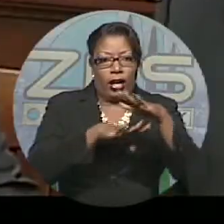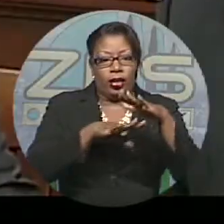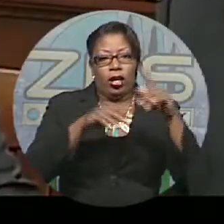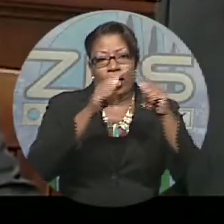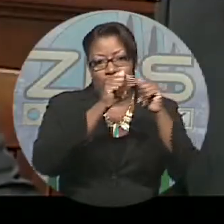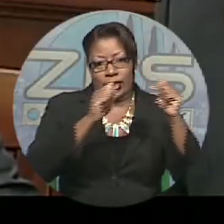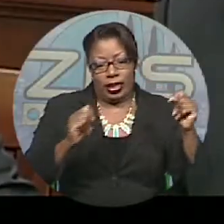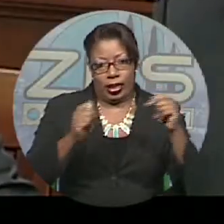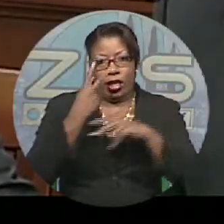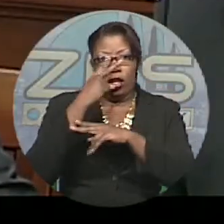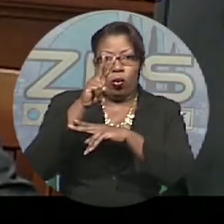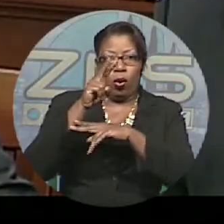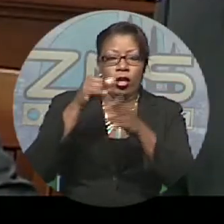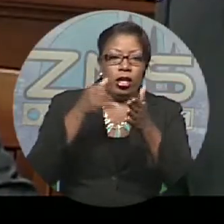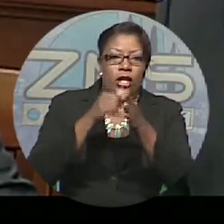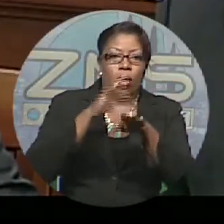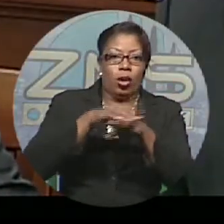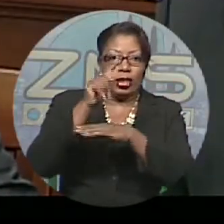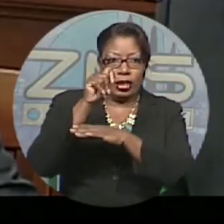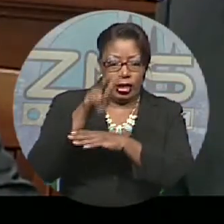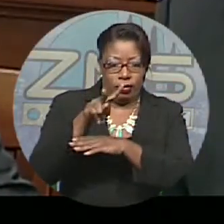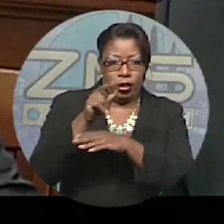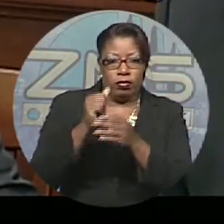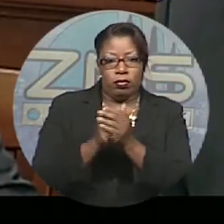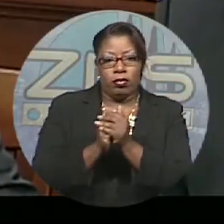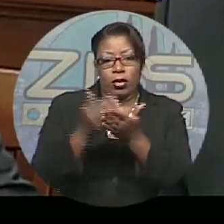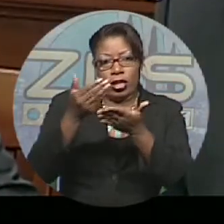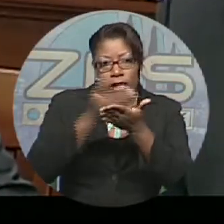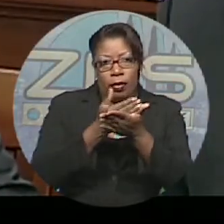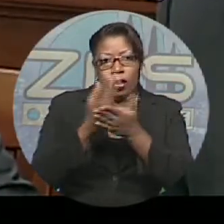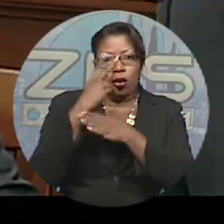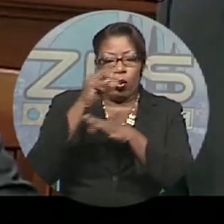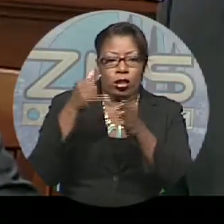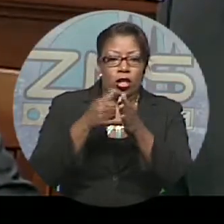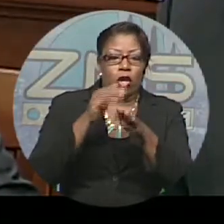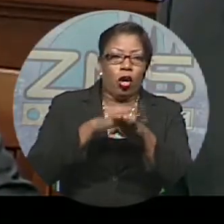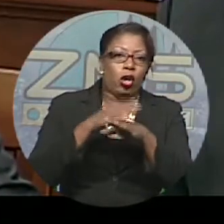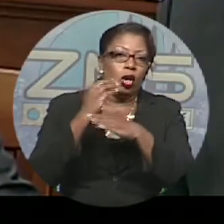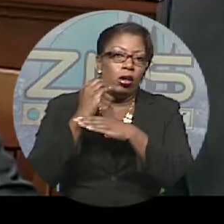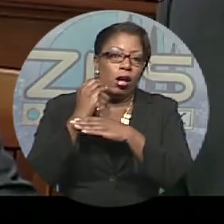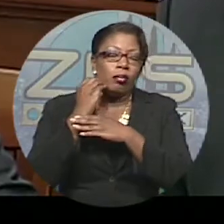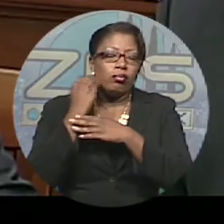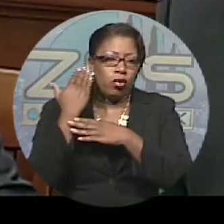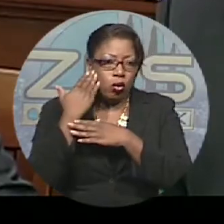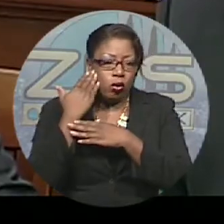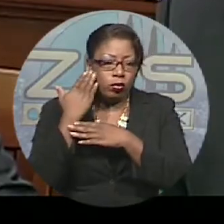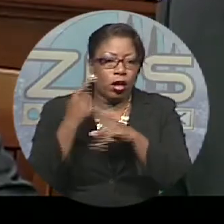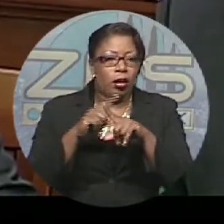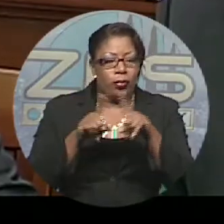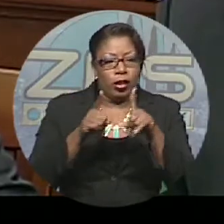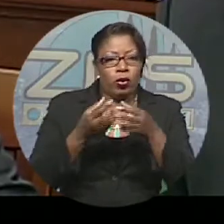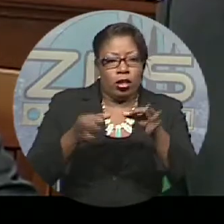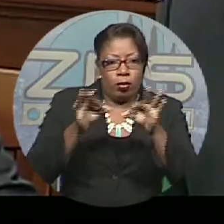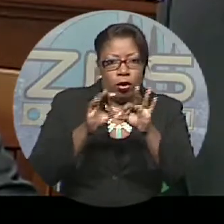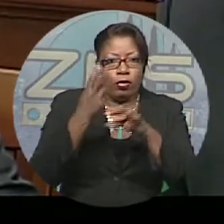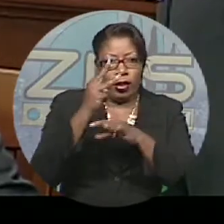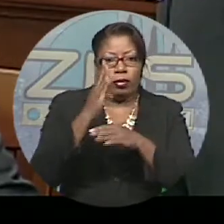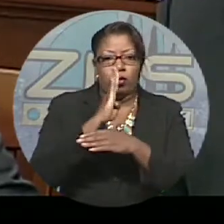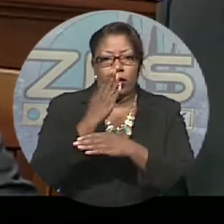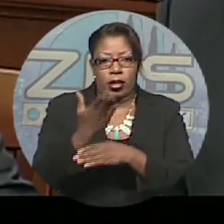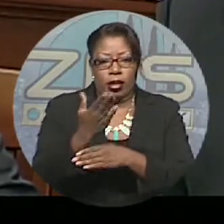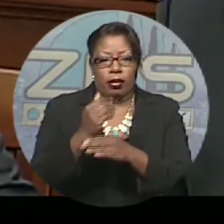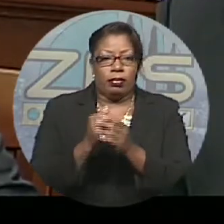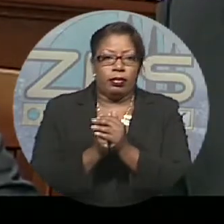large screen TV. While they could have viewed it at home, Kaylee Sherroll and Anton Monroe said it was important for them to be there.